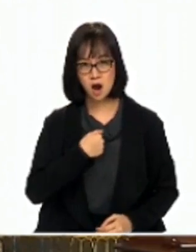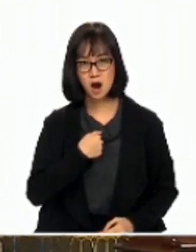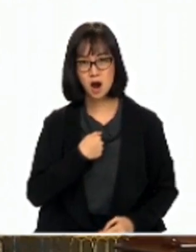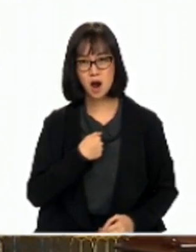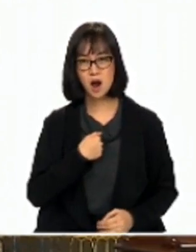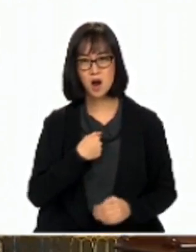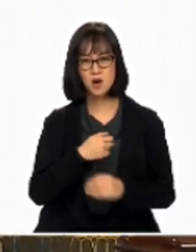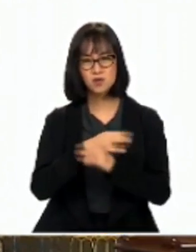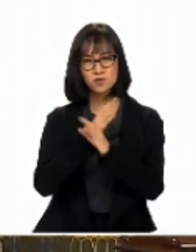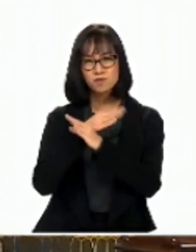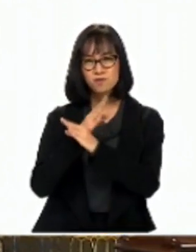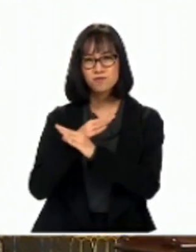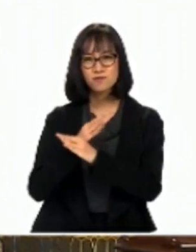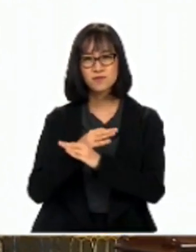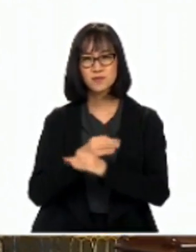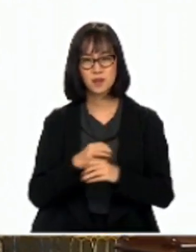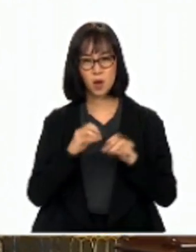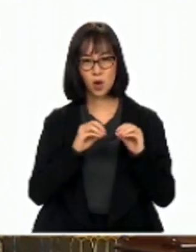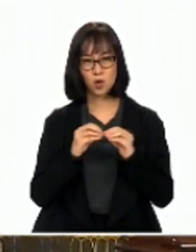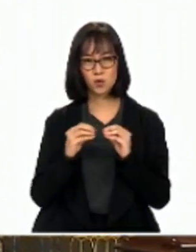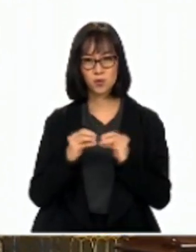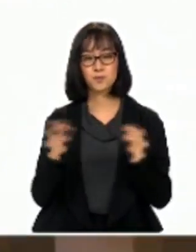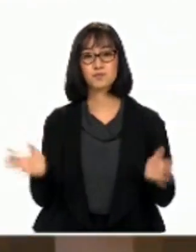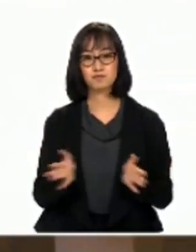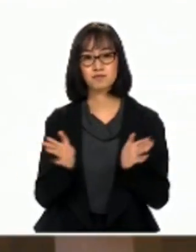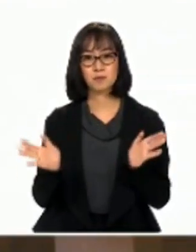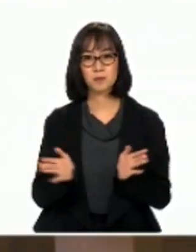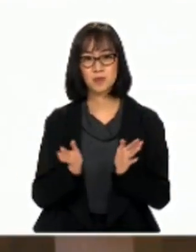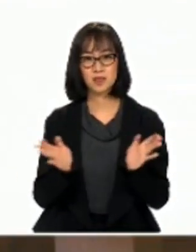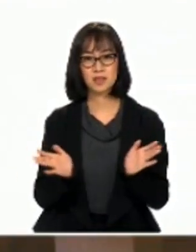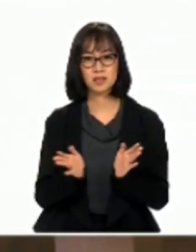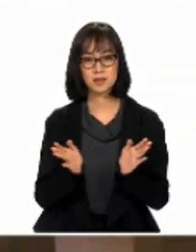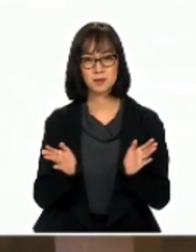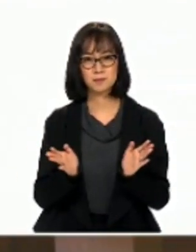in the pursuit of programs that we have started,